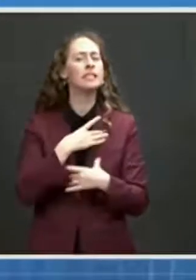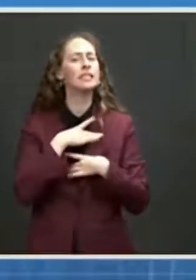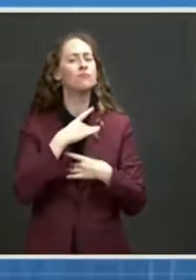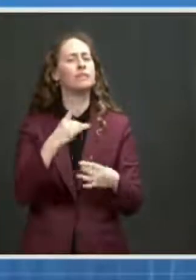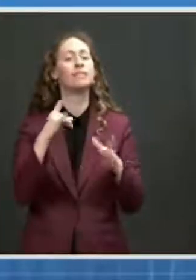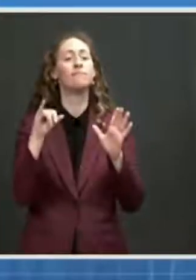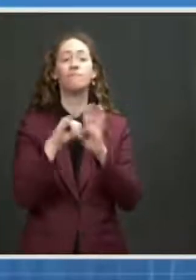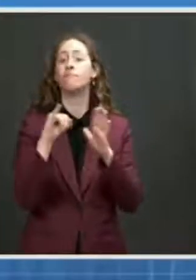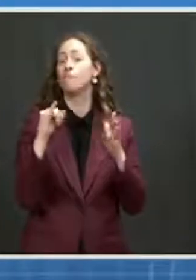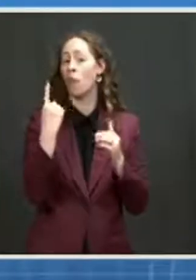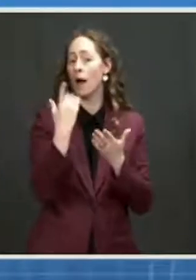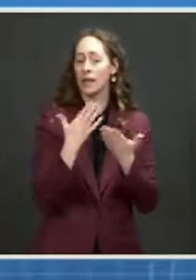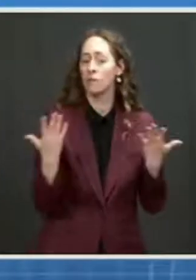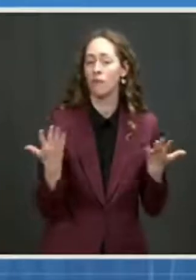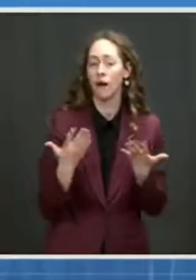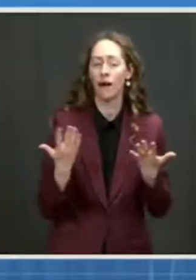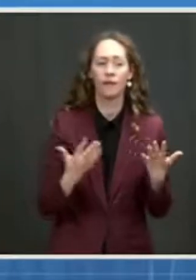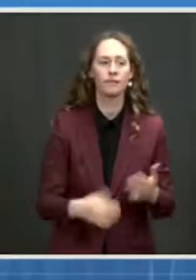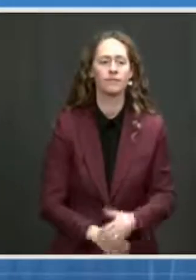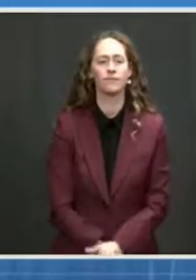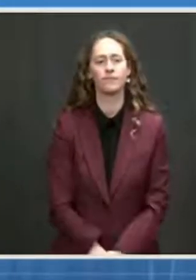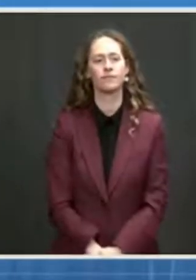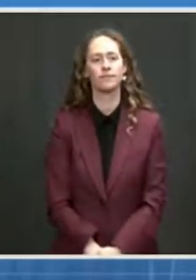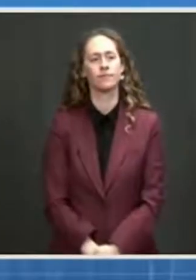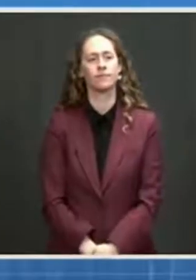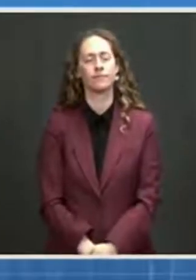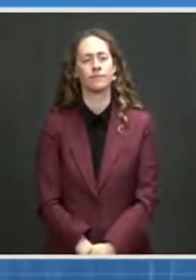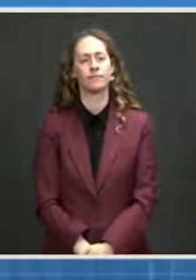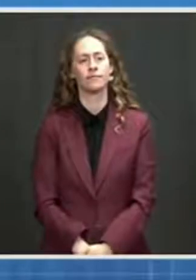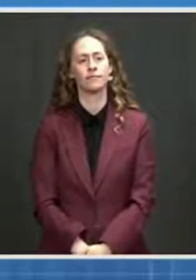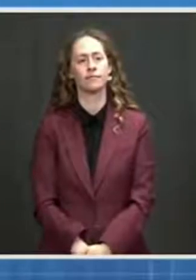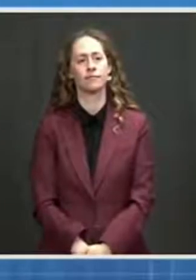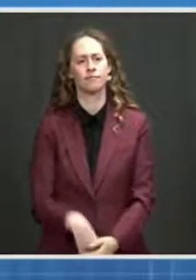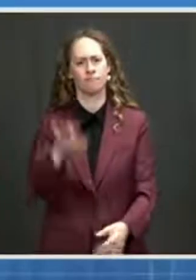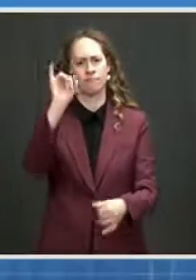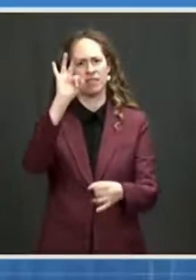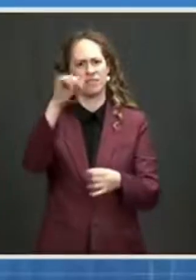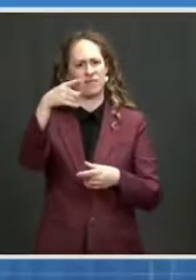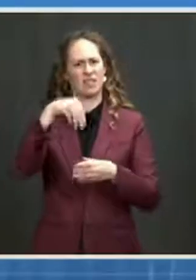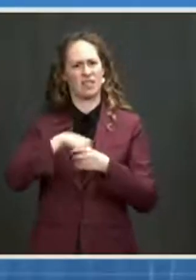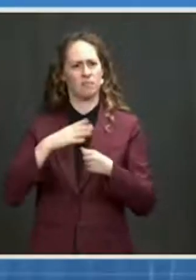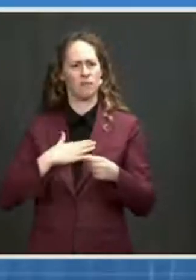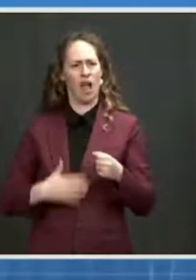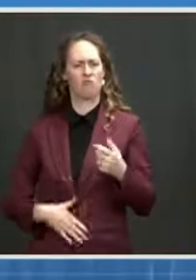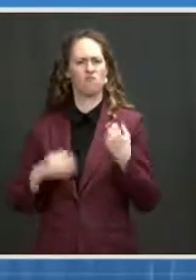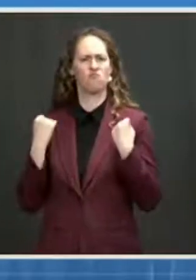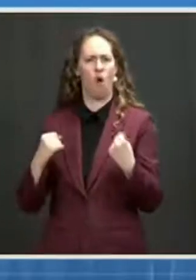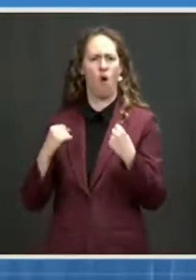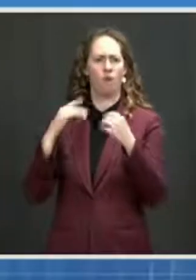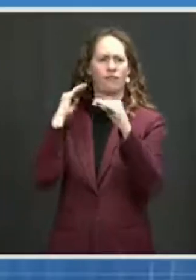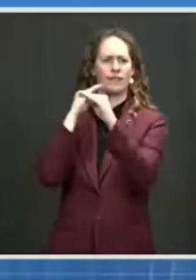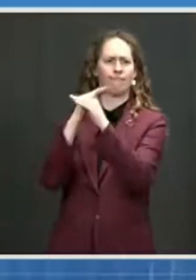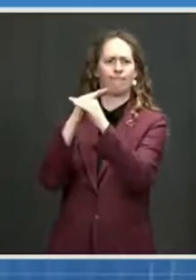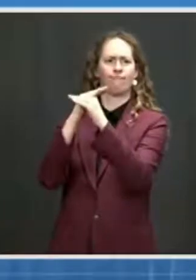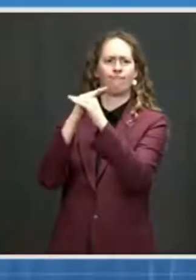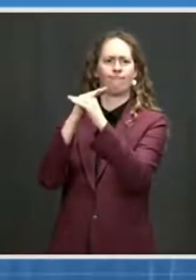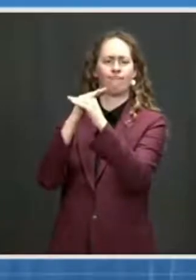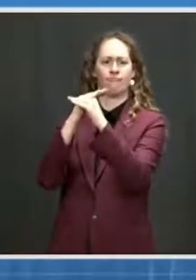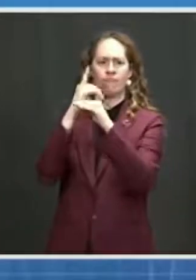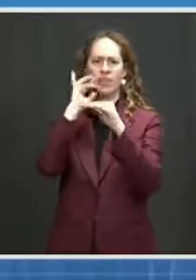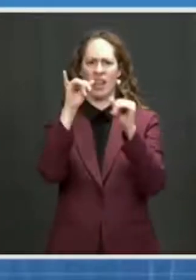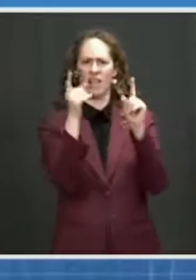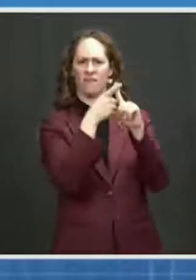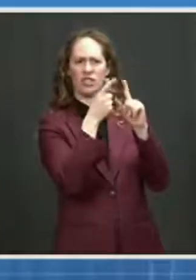degree of immune response against the wild type, the greater the secondary coverage you